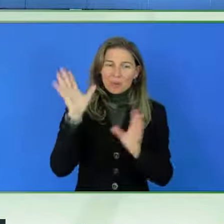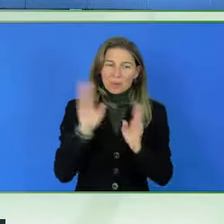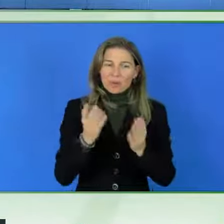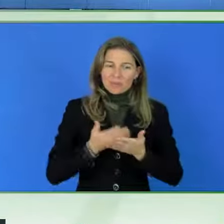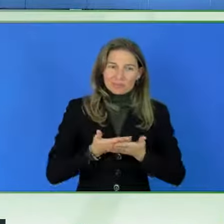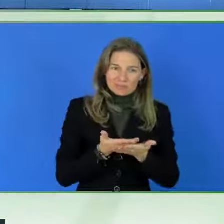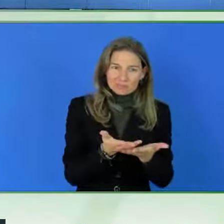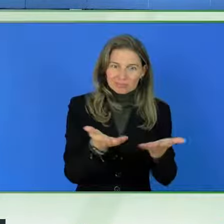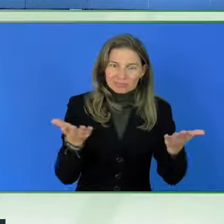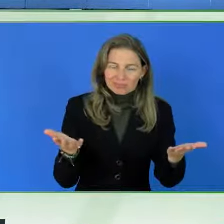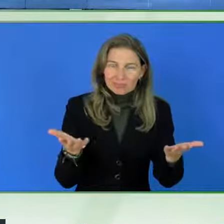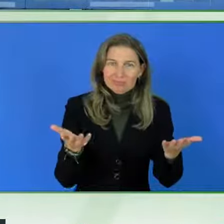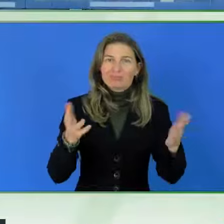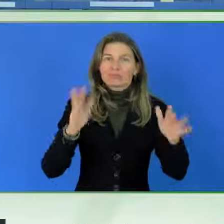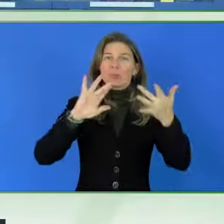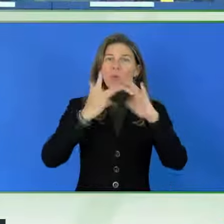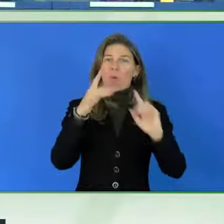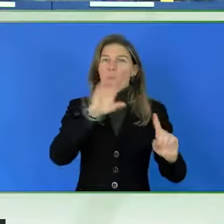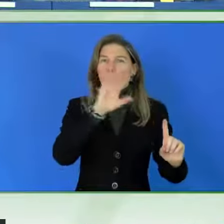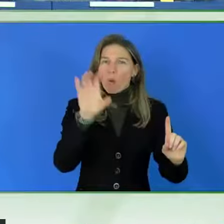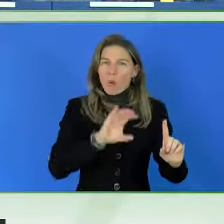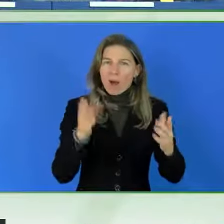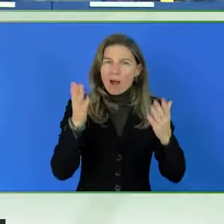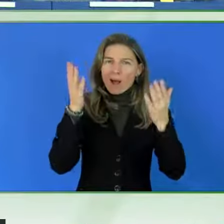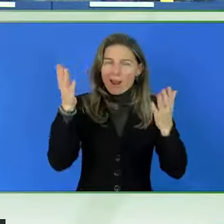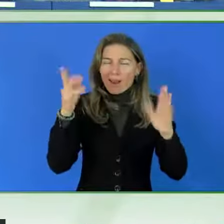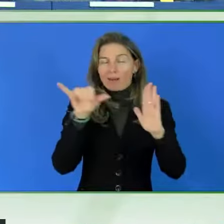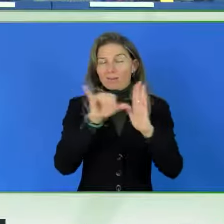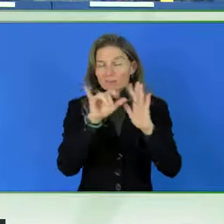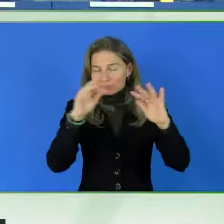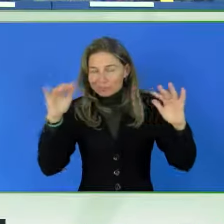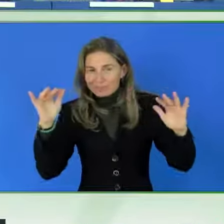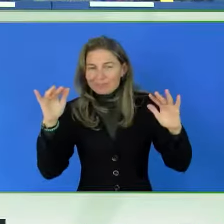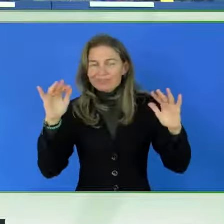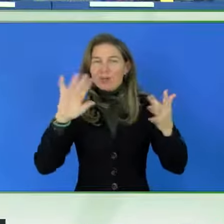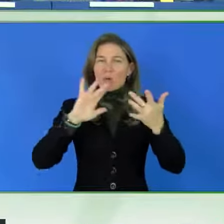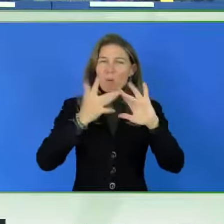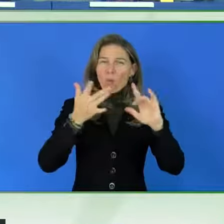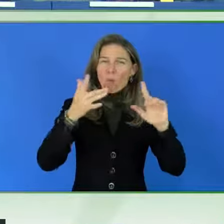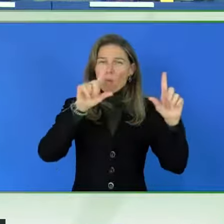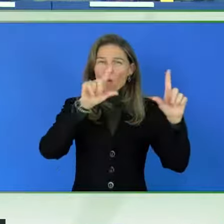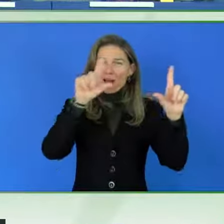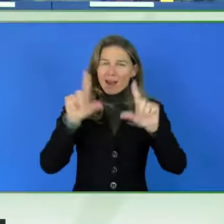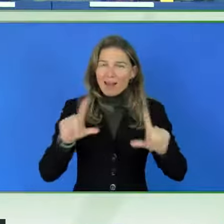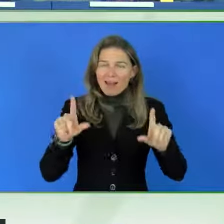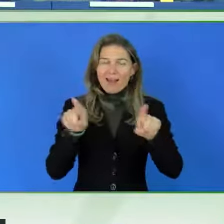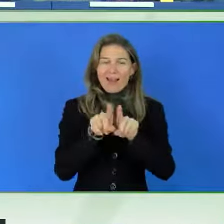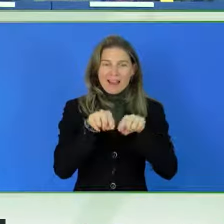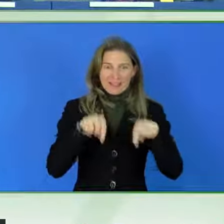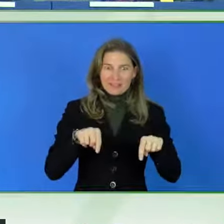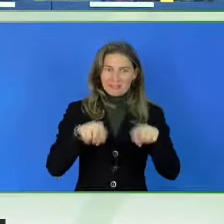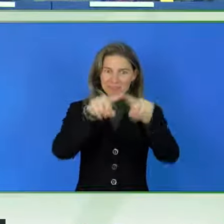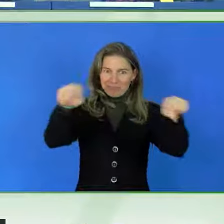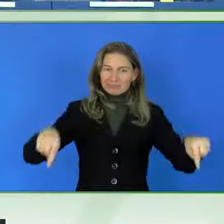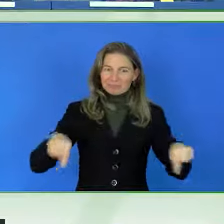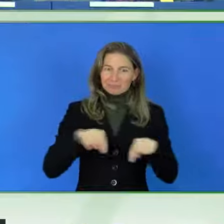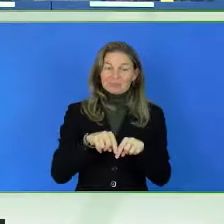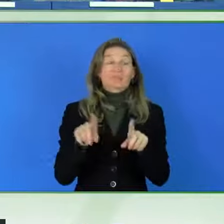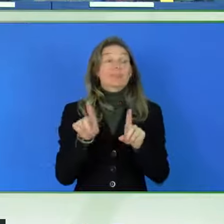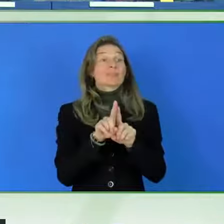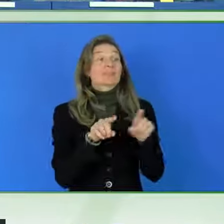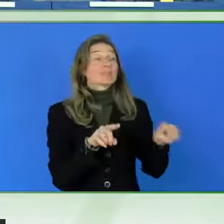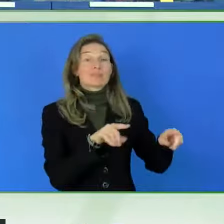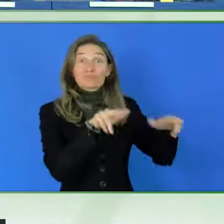online audience and also the live audience. And for sure, I would like to thank the organization of this great